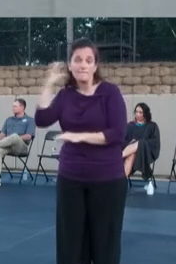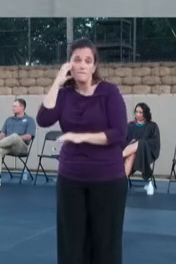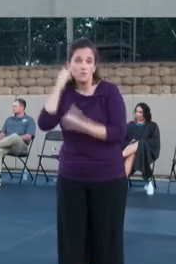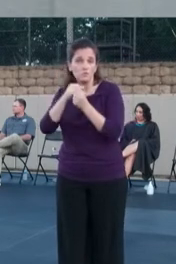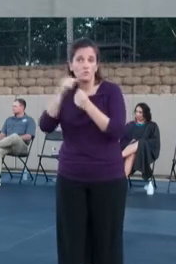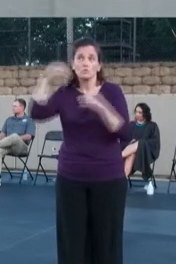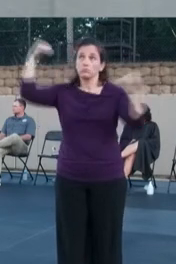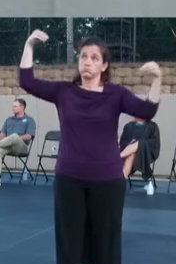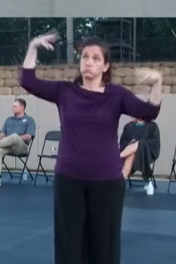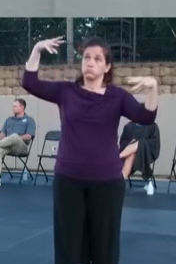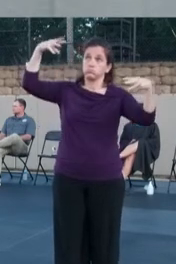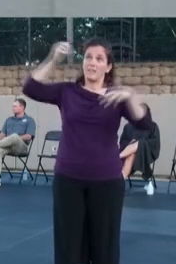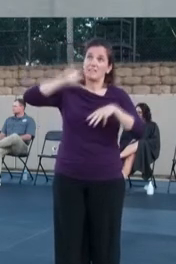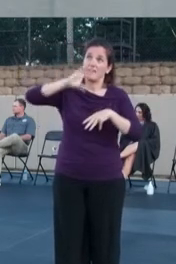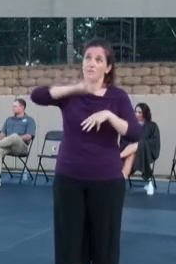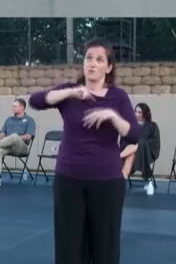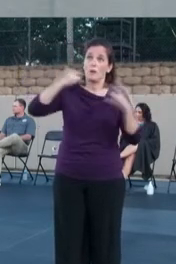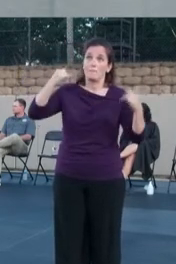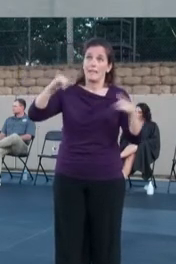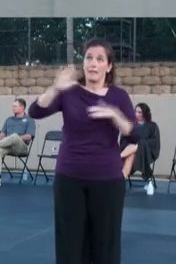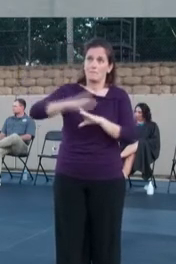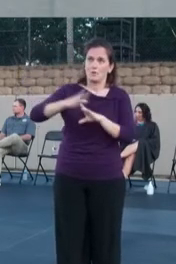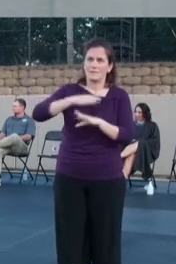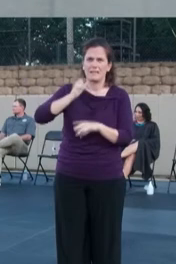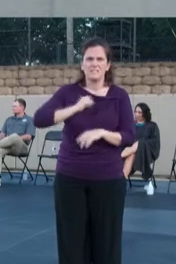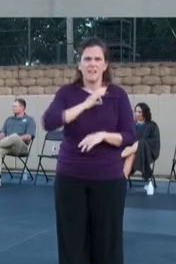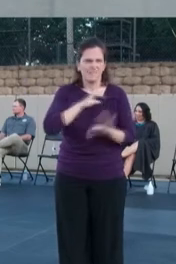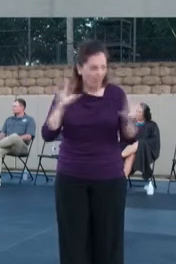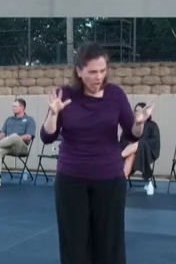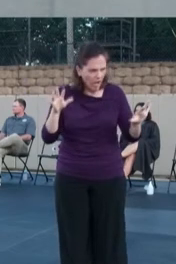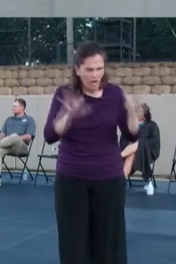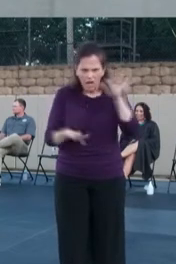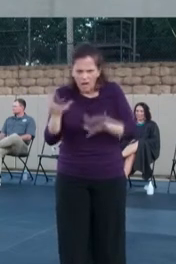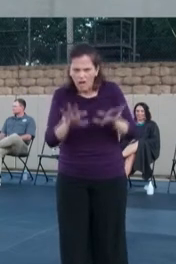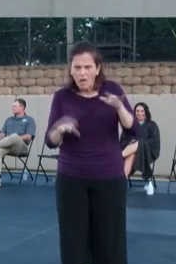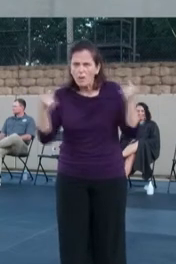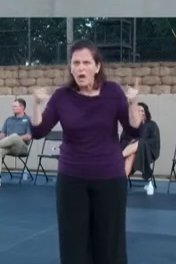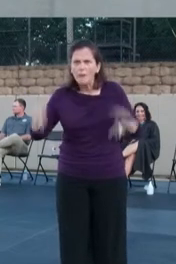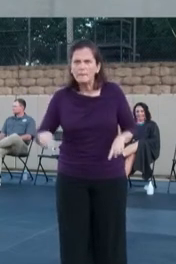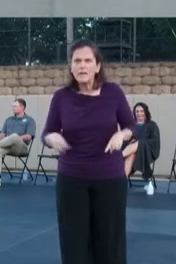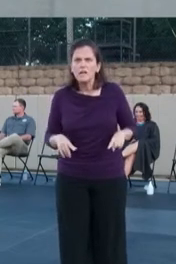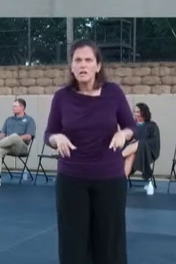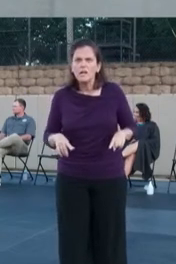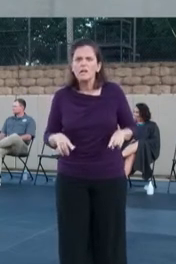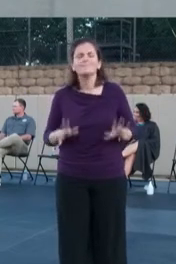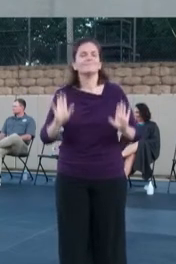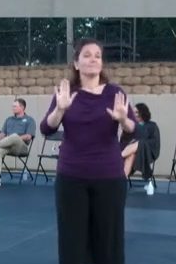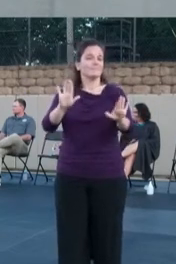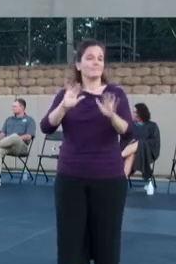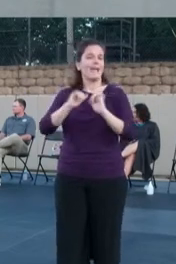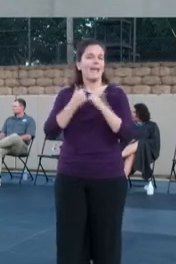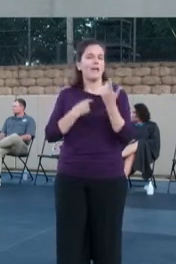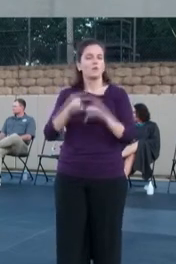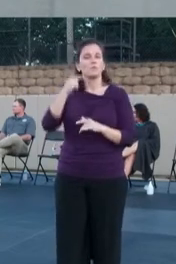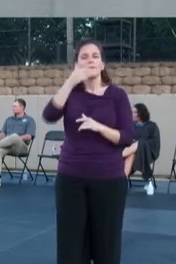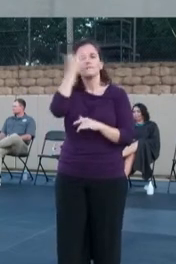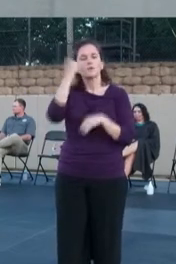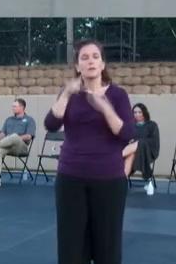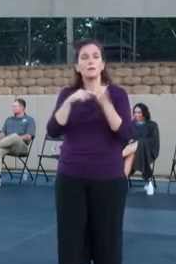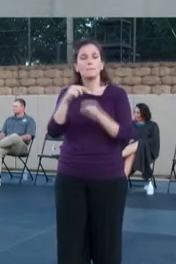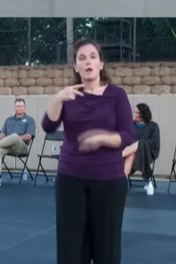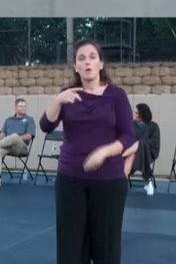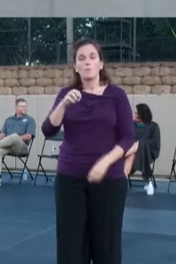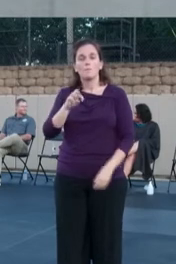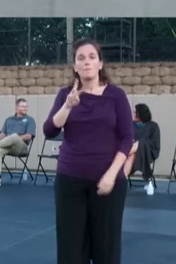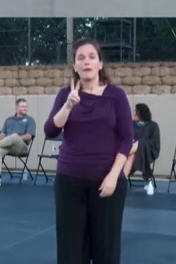cafeteria, played music, and the staff tried to figure out what had happened. And how could we forget about Powder Puff when touch